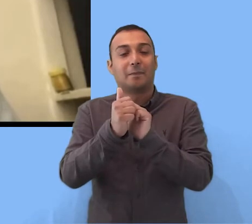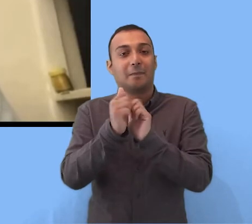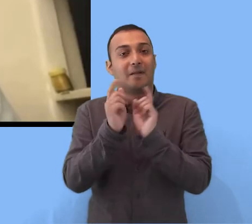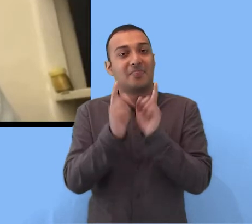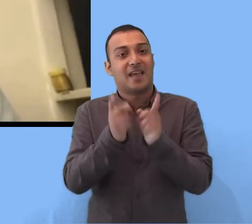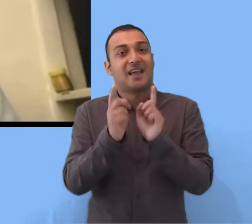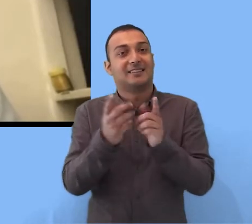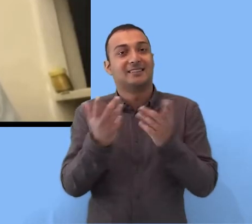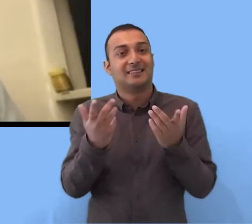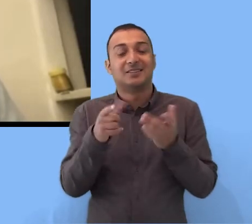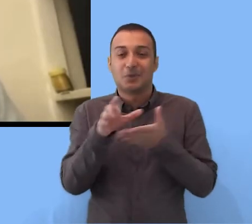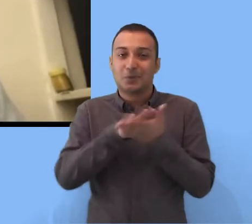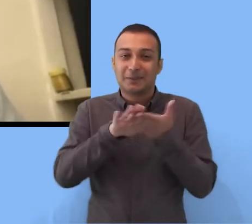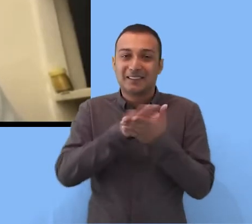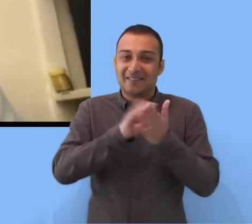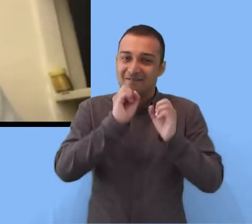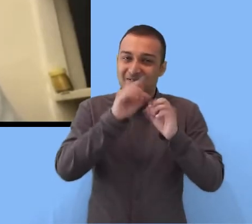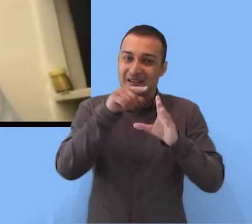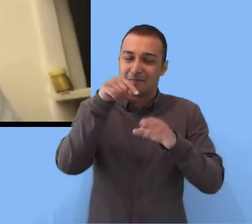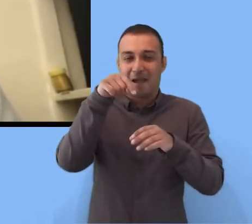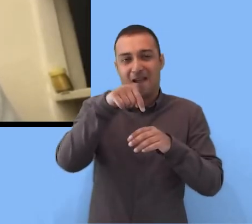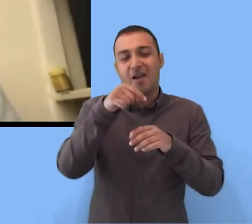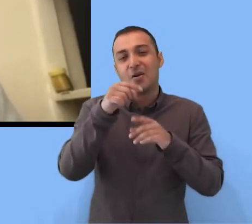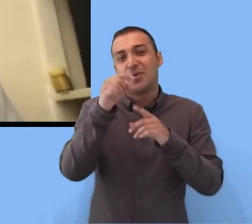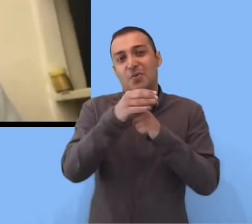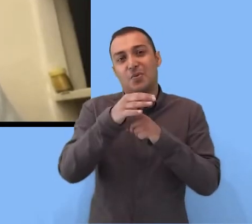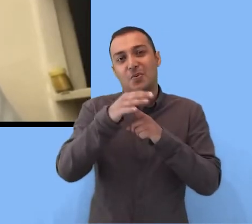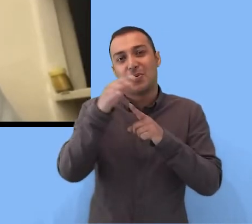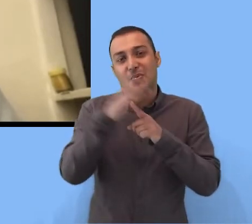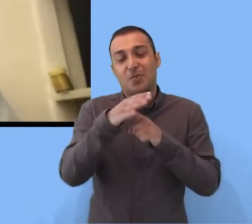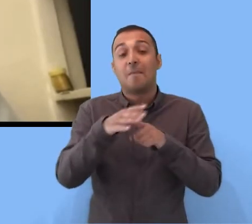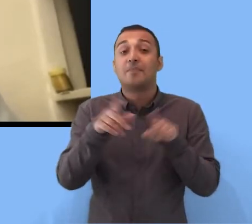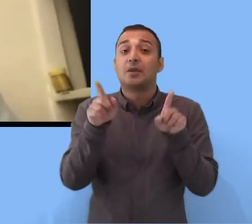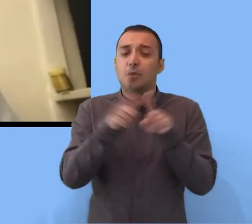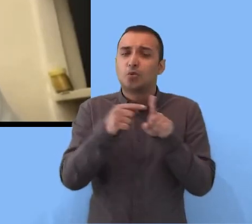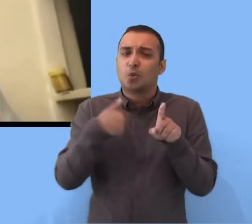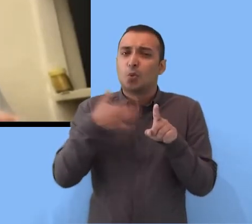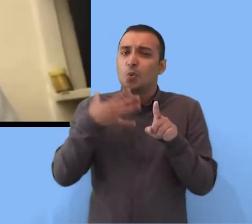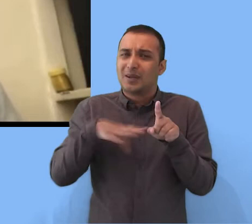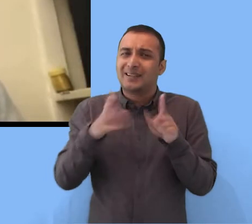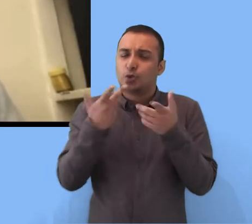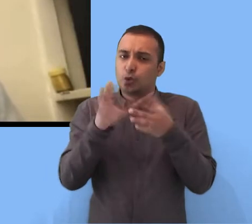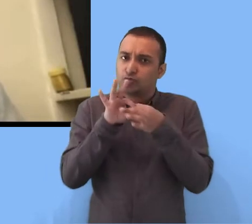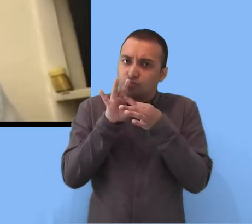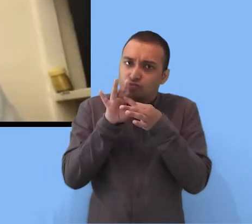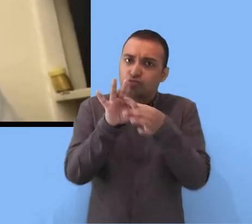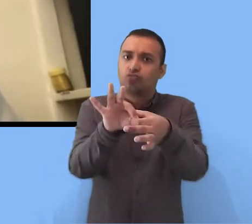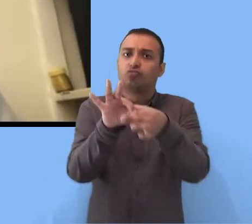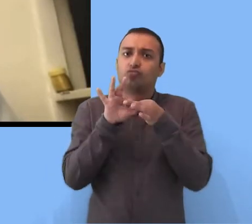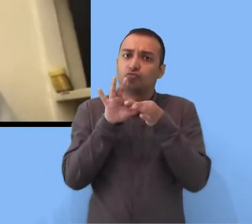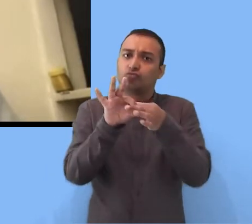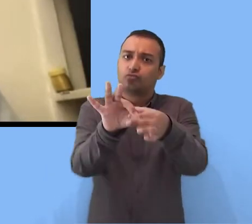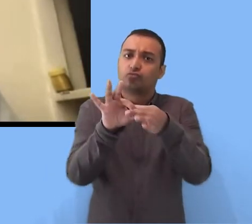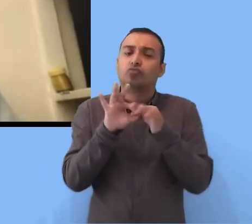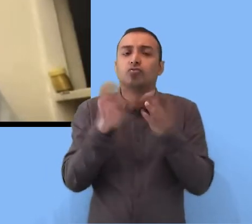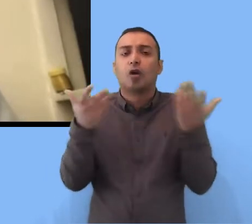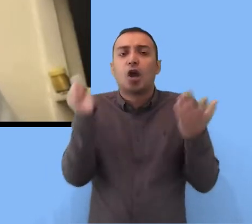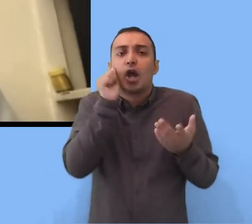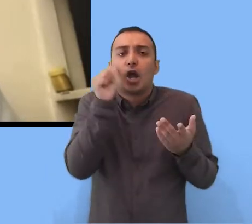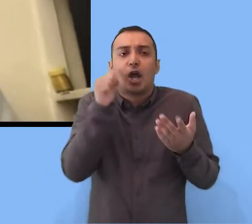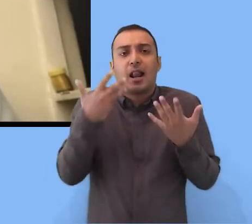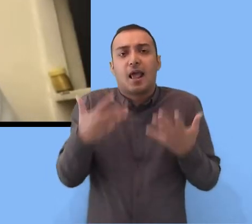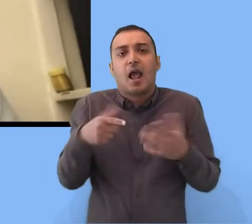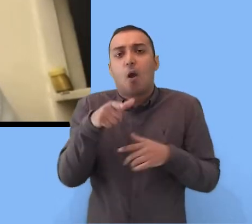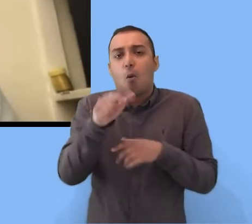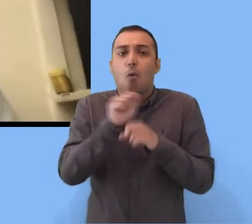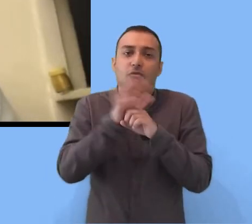It's important that we engage with parents purposefully. And it's important, even though it's COVID right now, that we invite parents